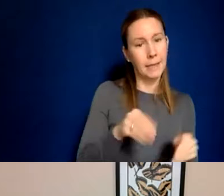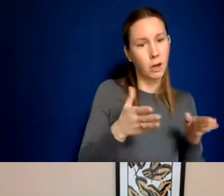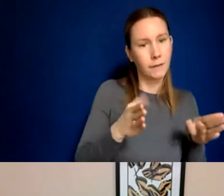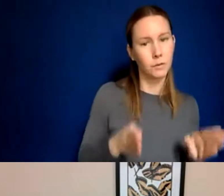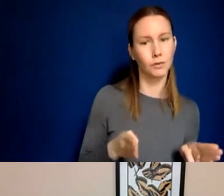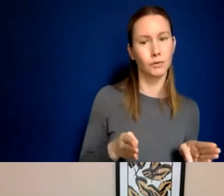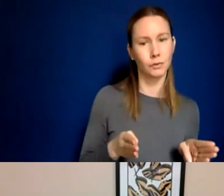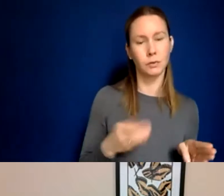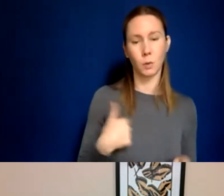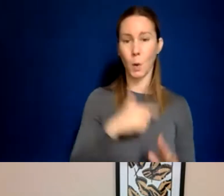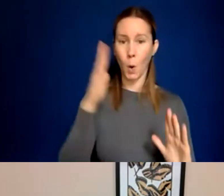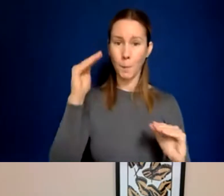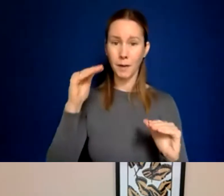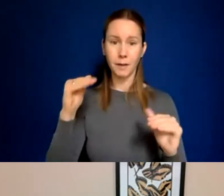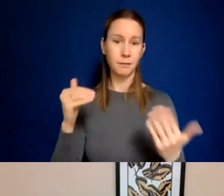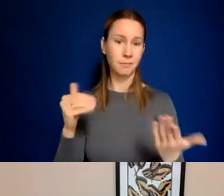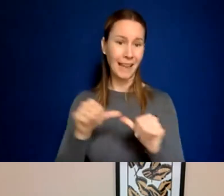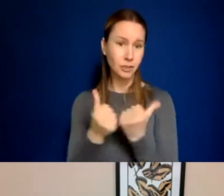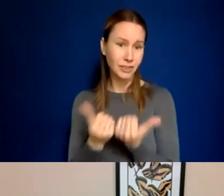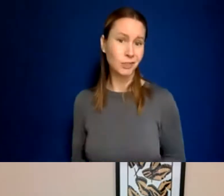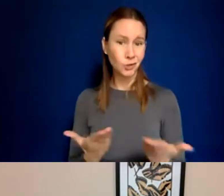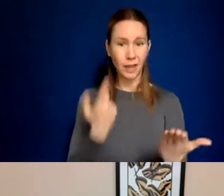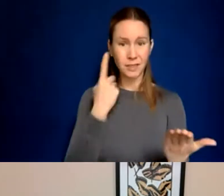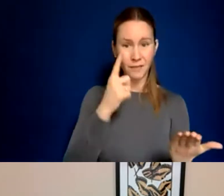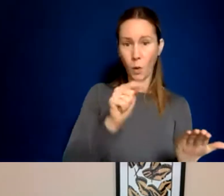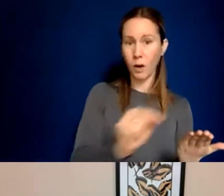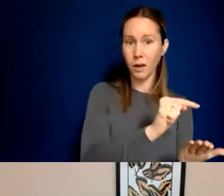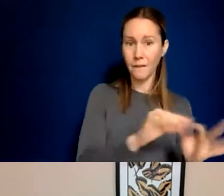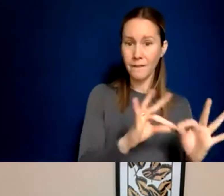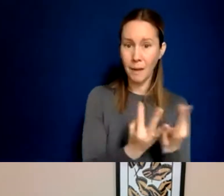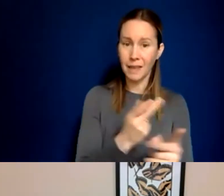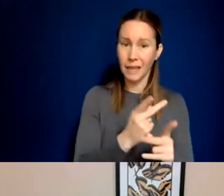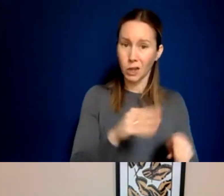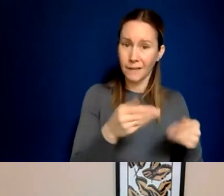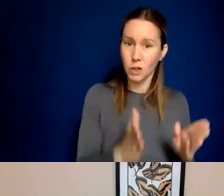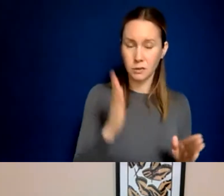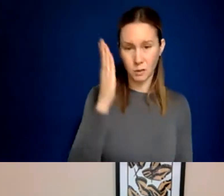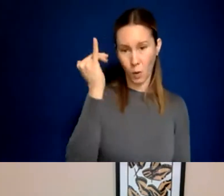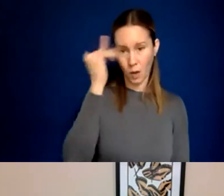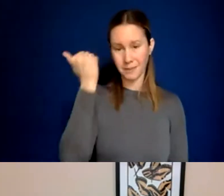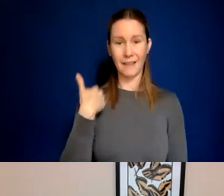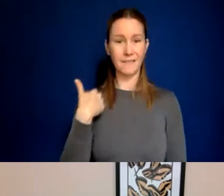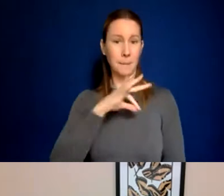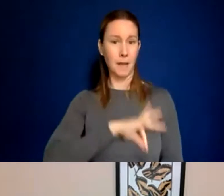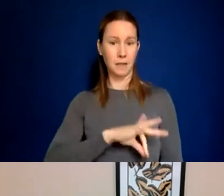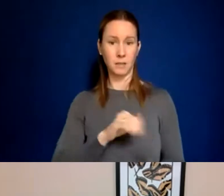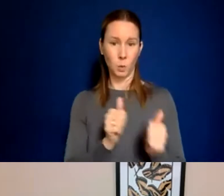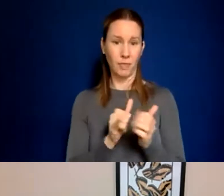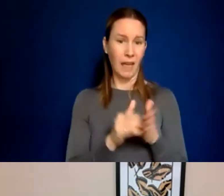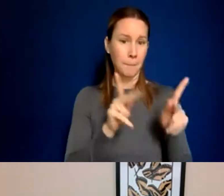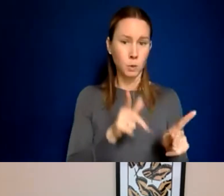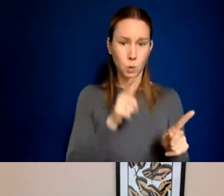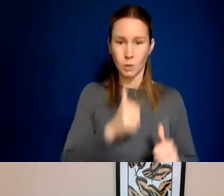that agencies suggest it for family caregivers because it has benefits for the person living. It is